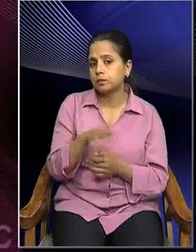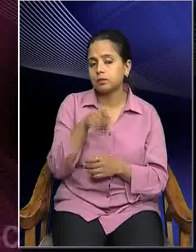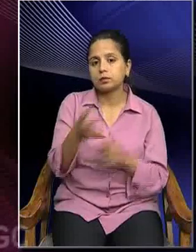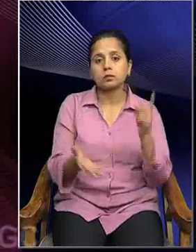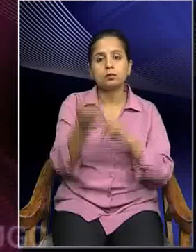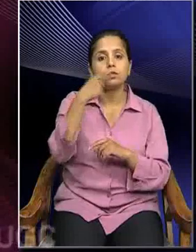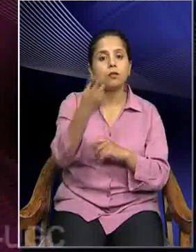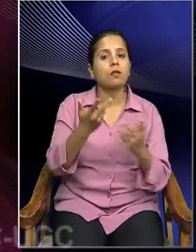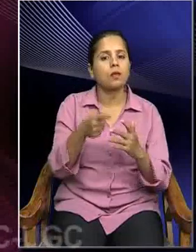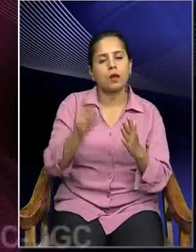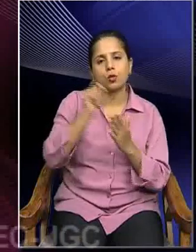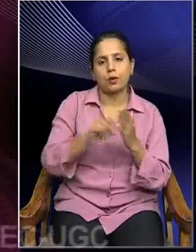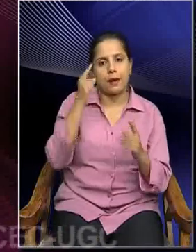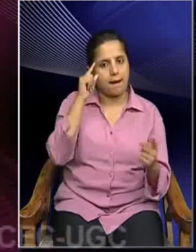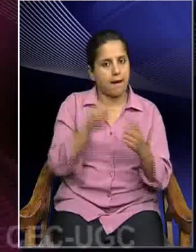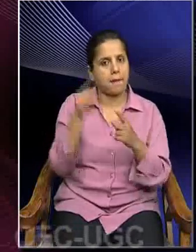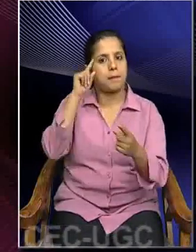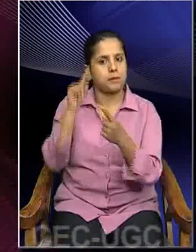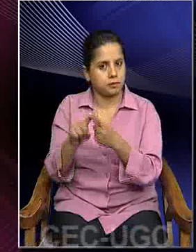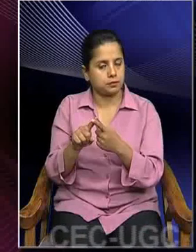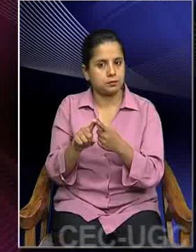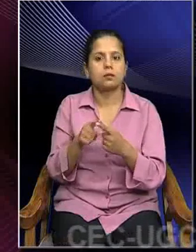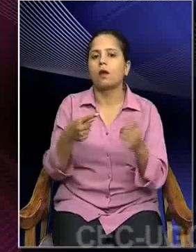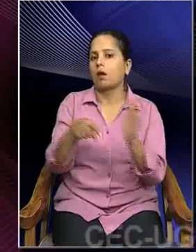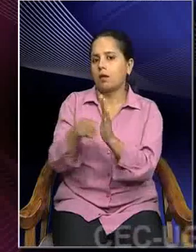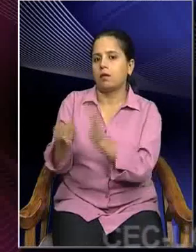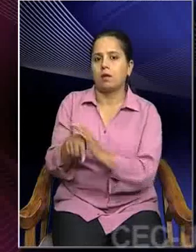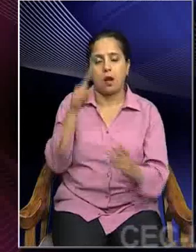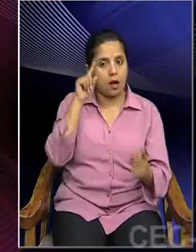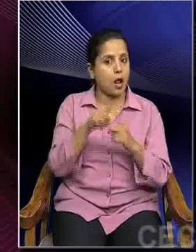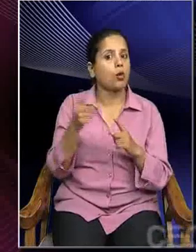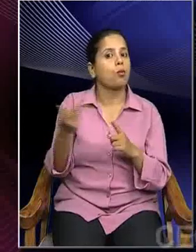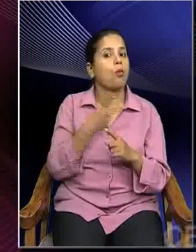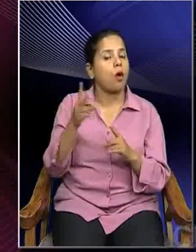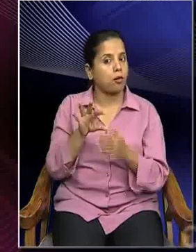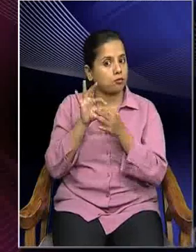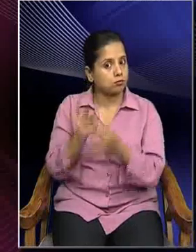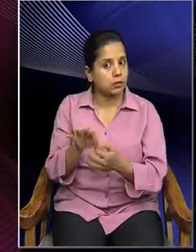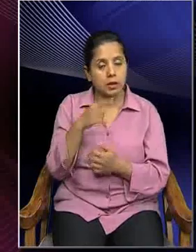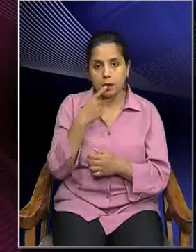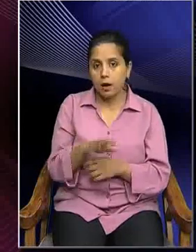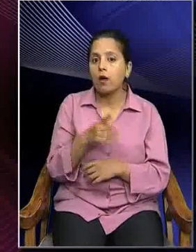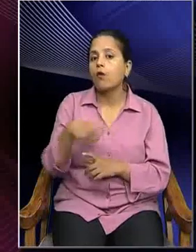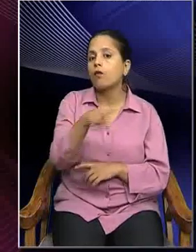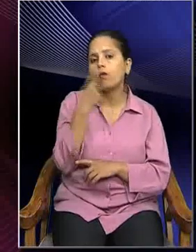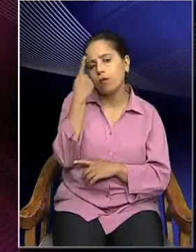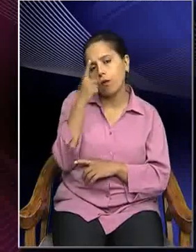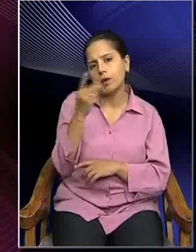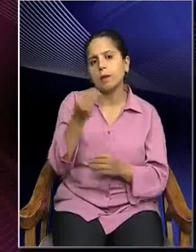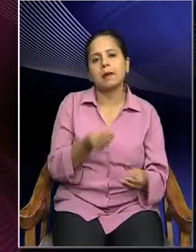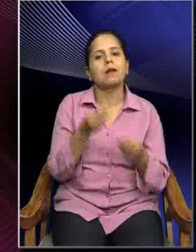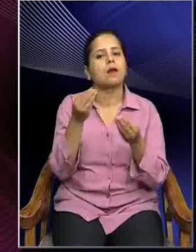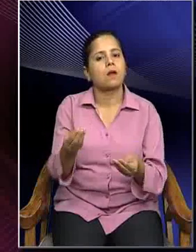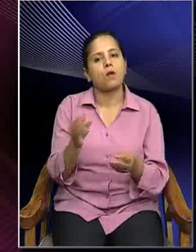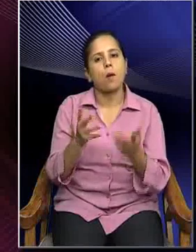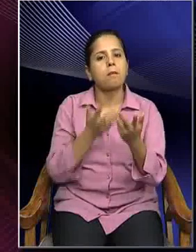arrived through written agreement. It is kind of collectively agreed upon in order to serve or suit